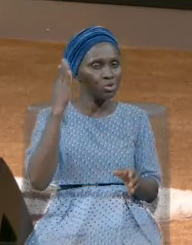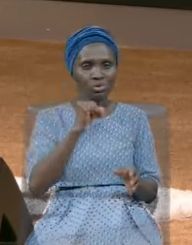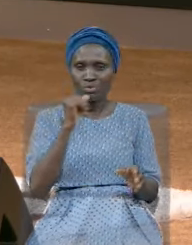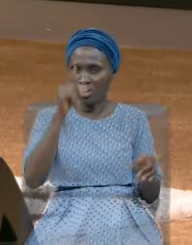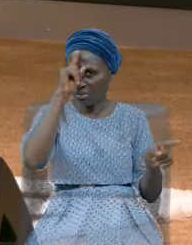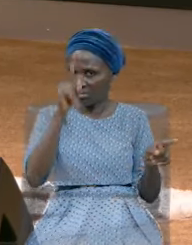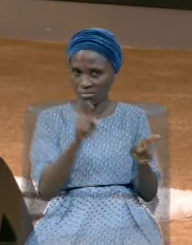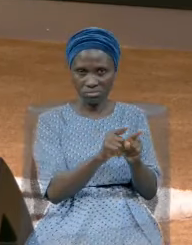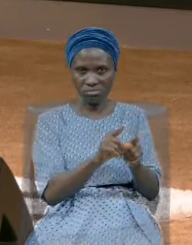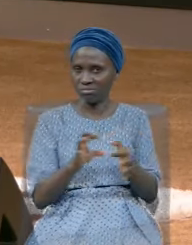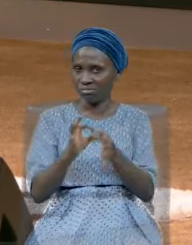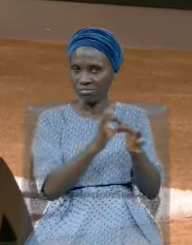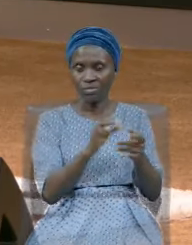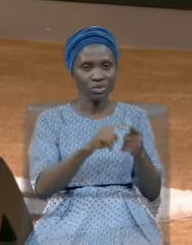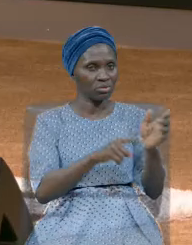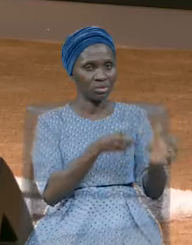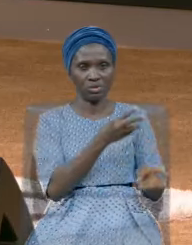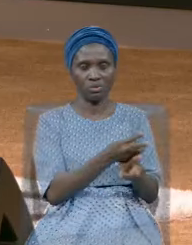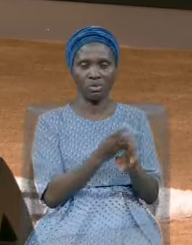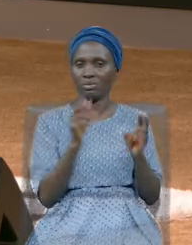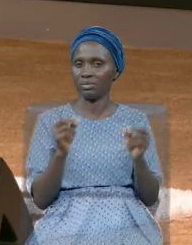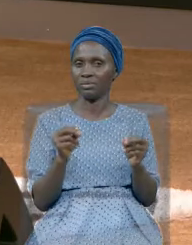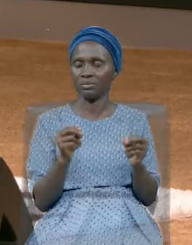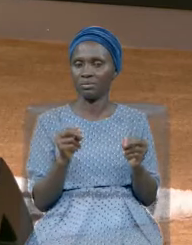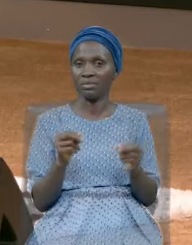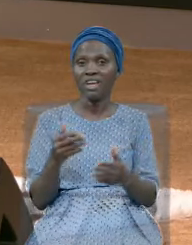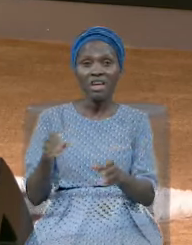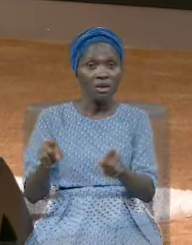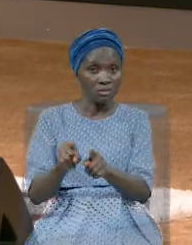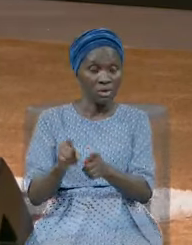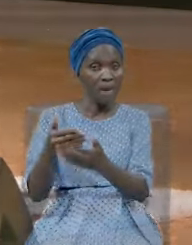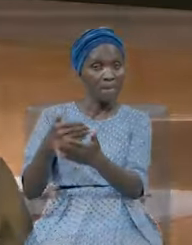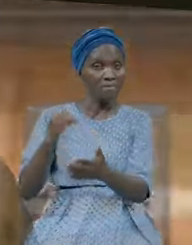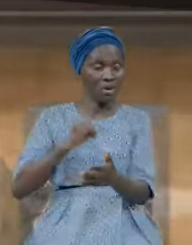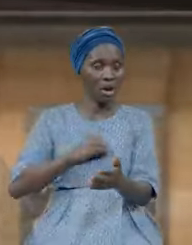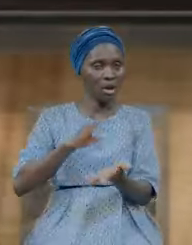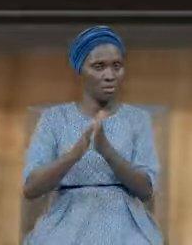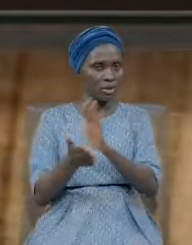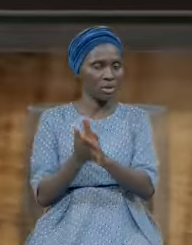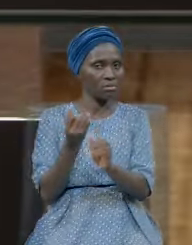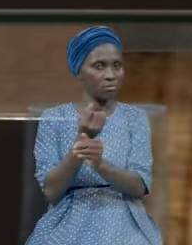this world. Even before I became born again.